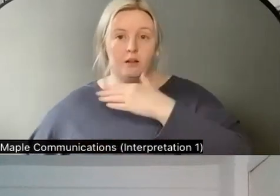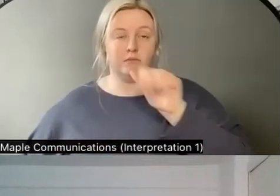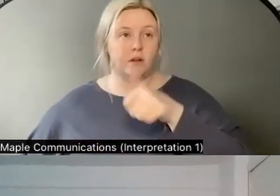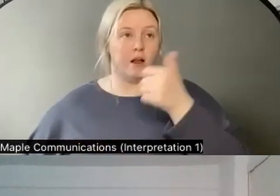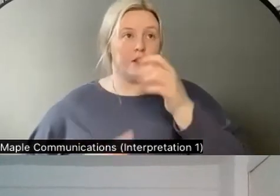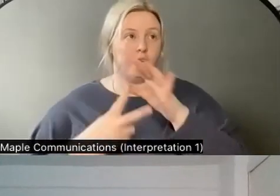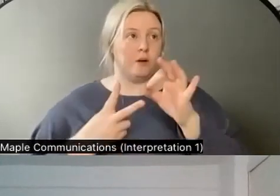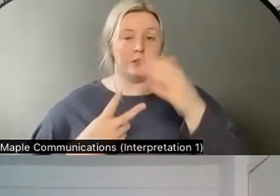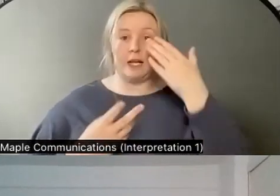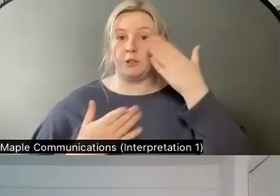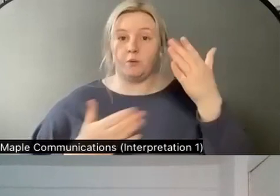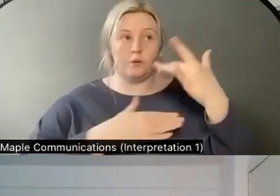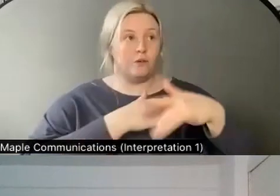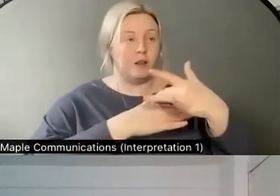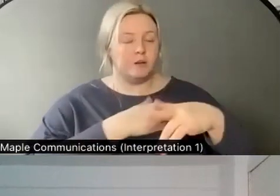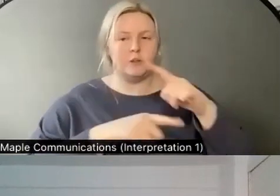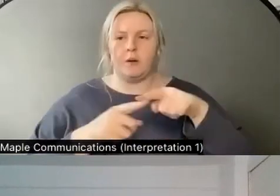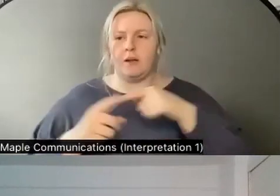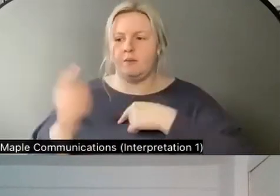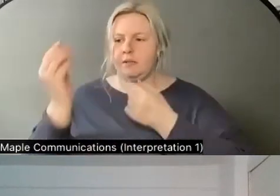And I've been thinking a lot about that, about how